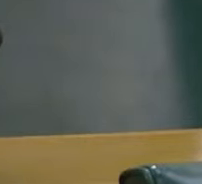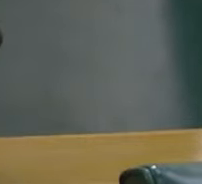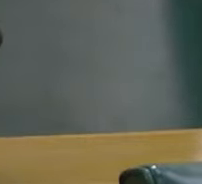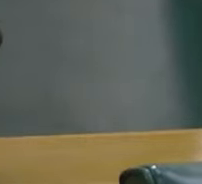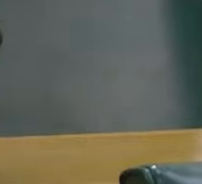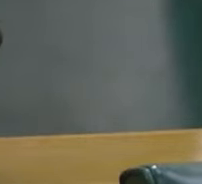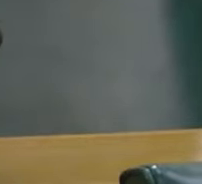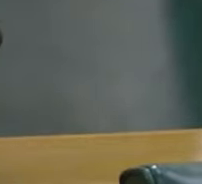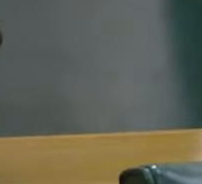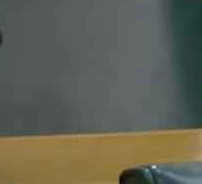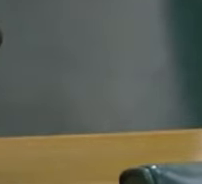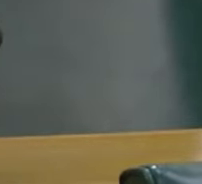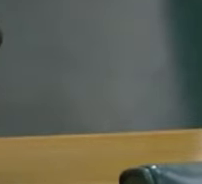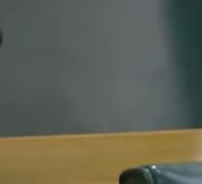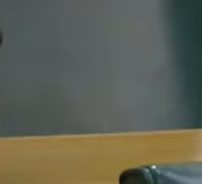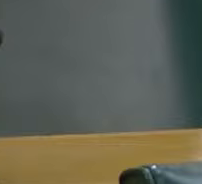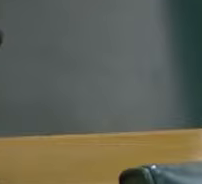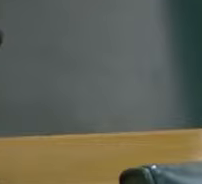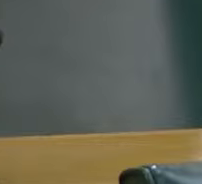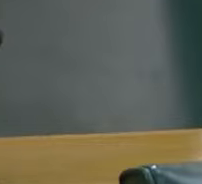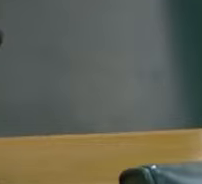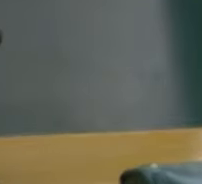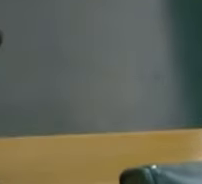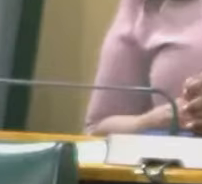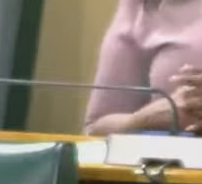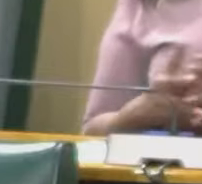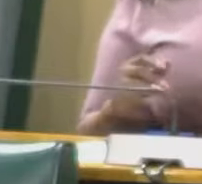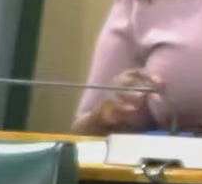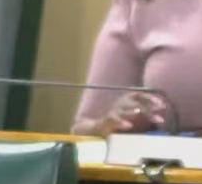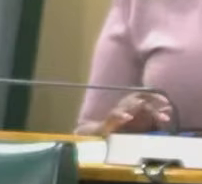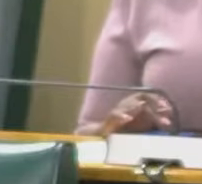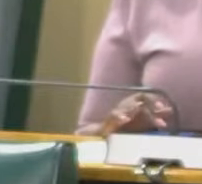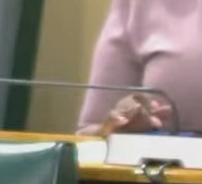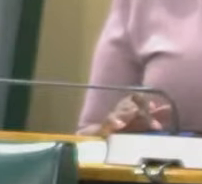And the member from St. Andrew Southeastern, who